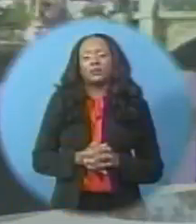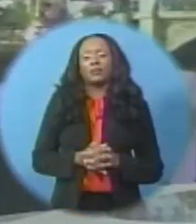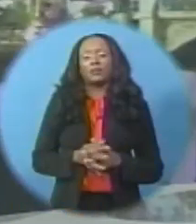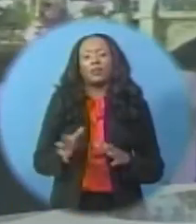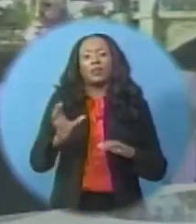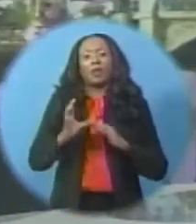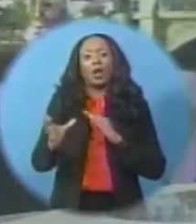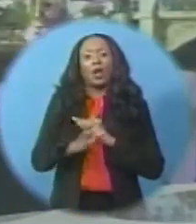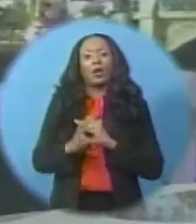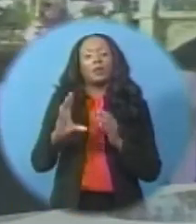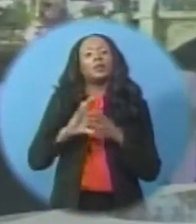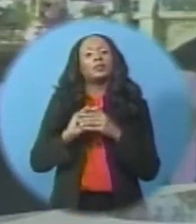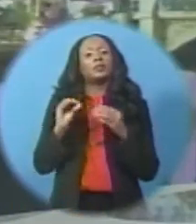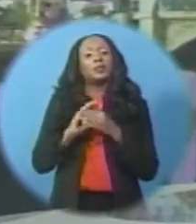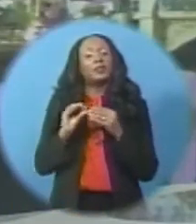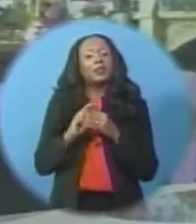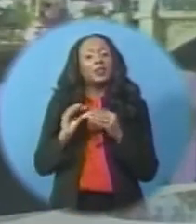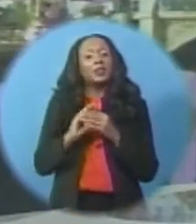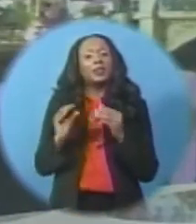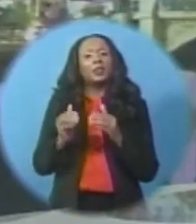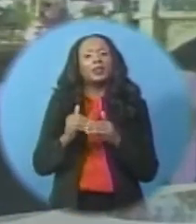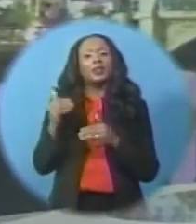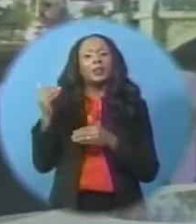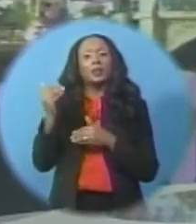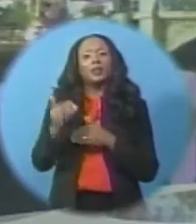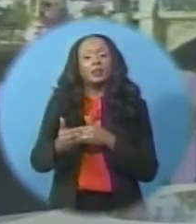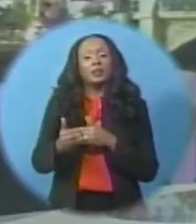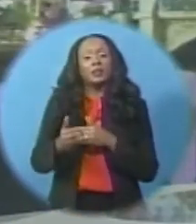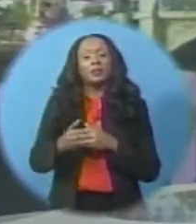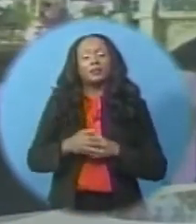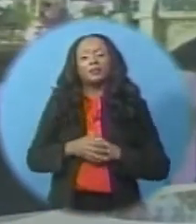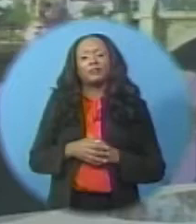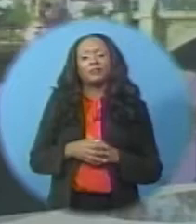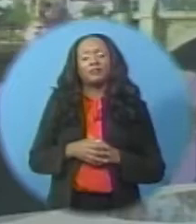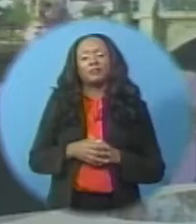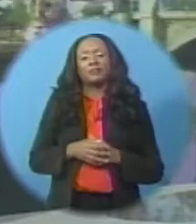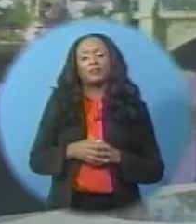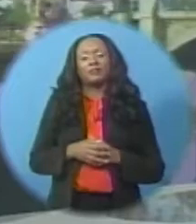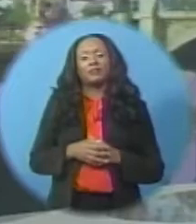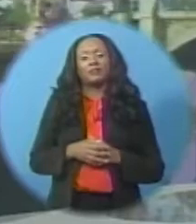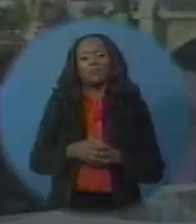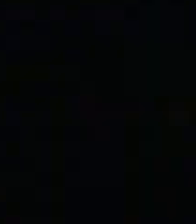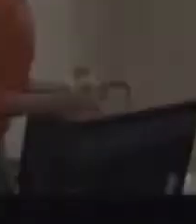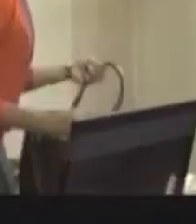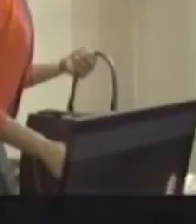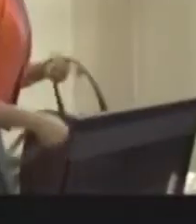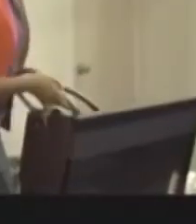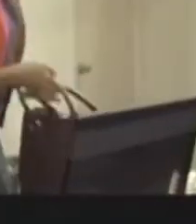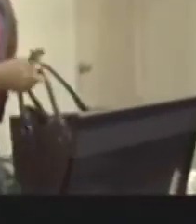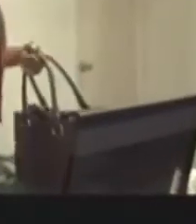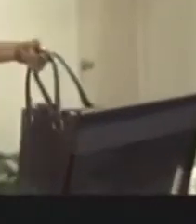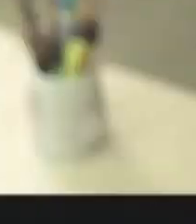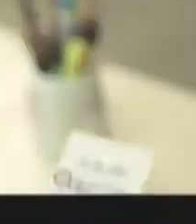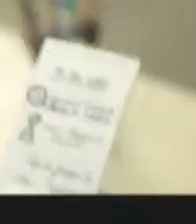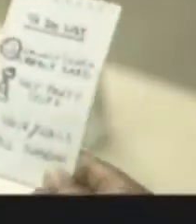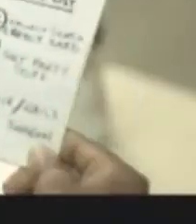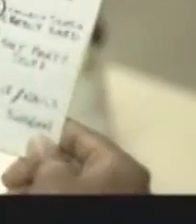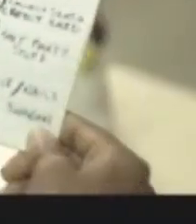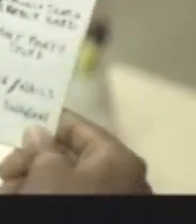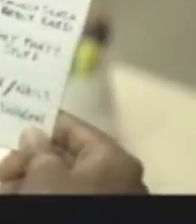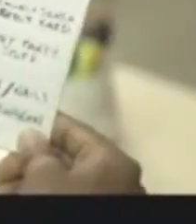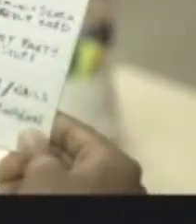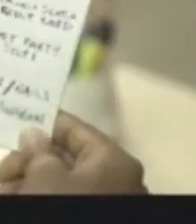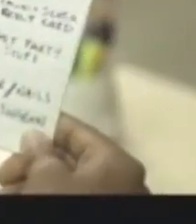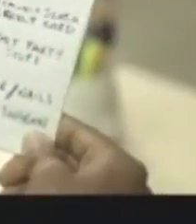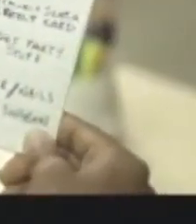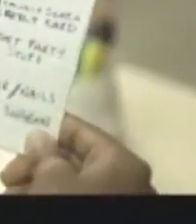still to come, we'll give you a look at what's happening with our regional neighbors. Stay with us. Yes is a beautiful